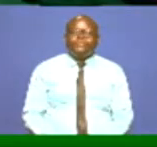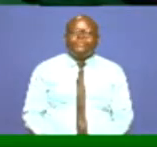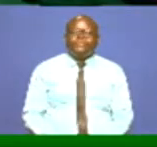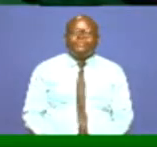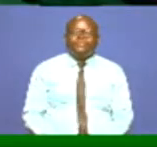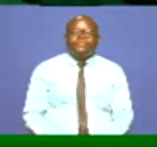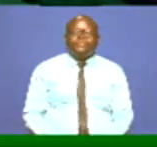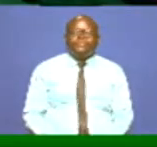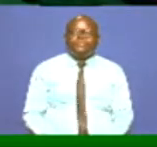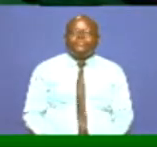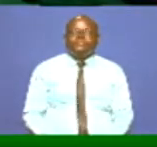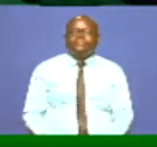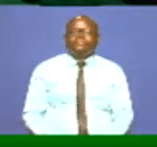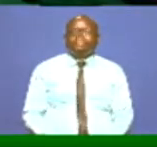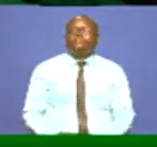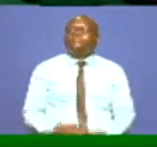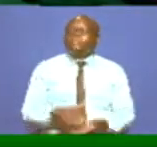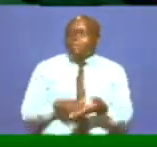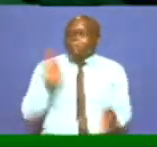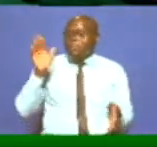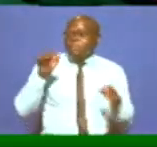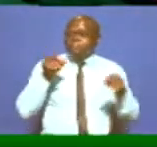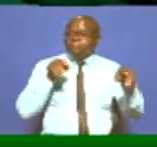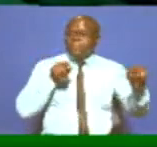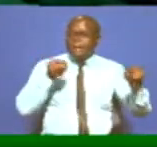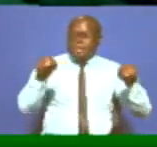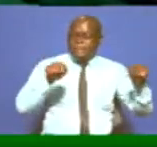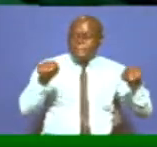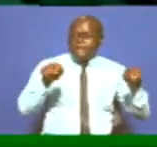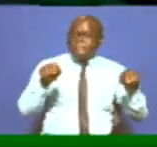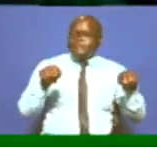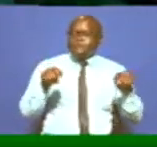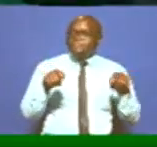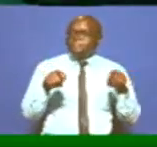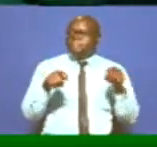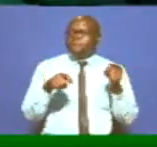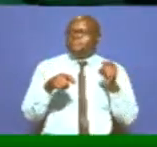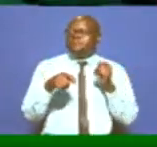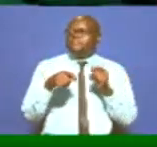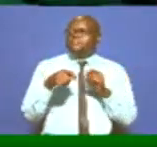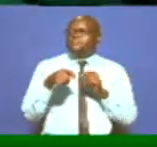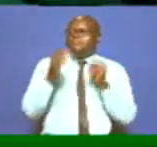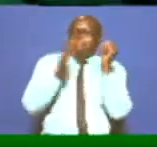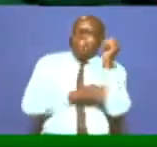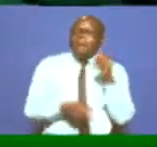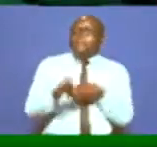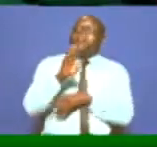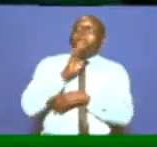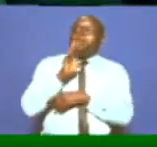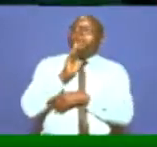The bill further seeks to regulate reckless borrowing by the state,